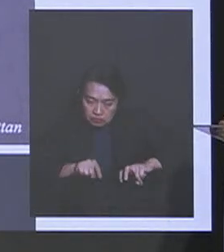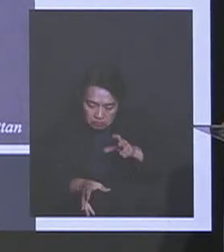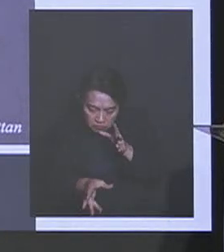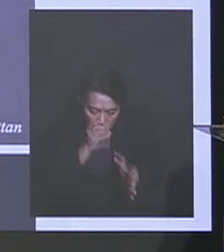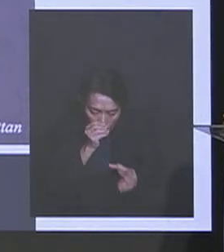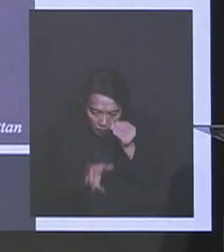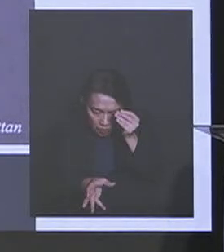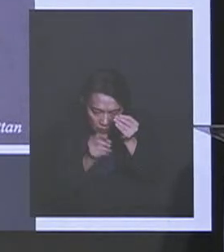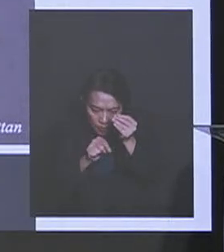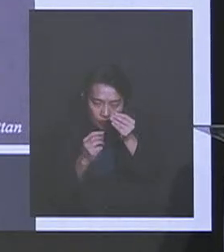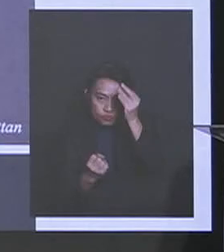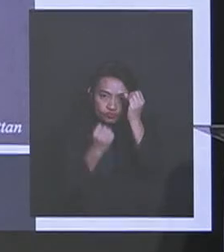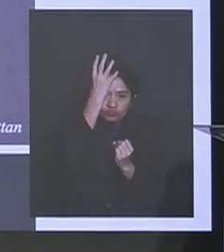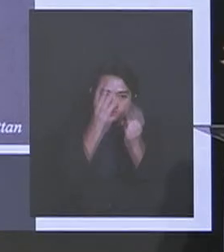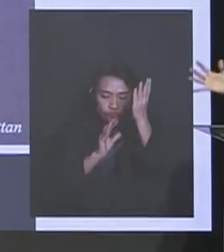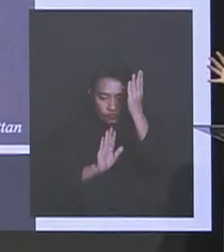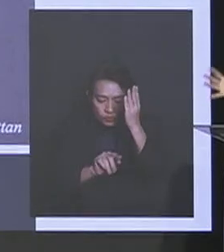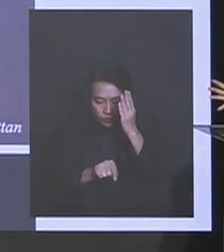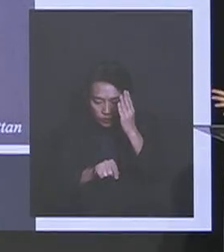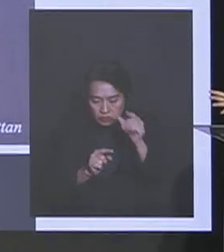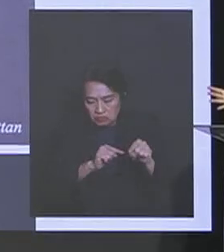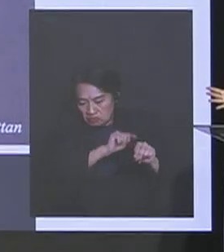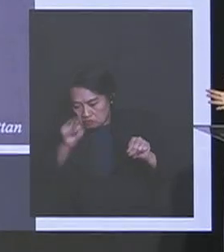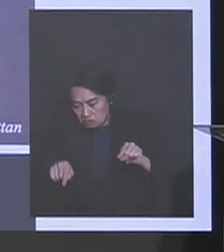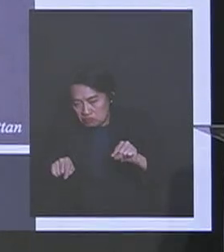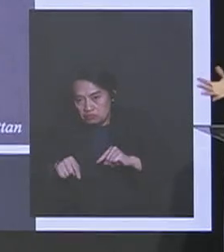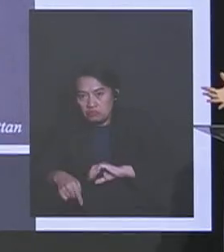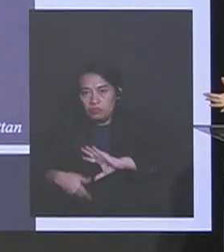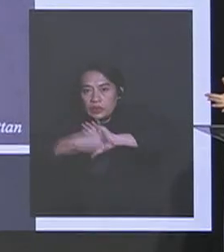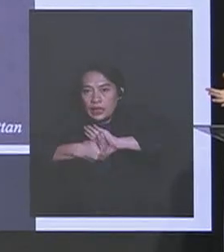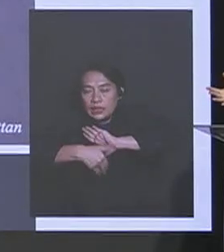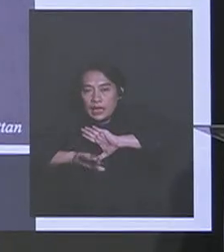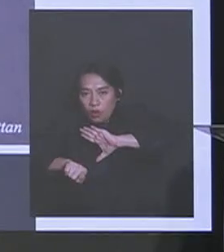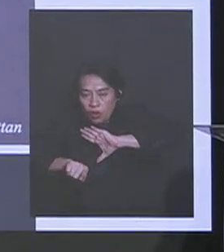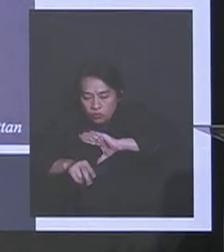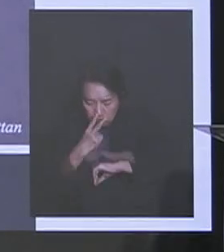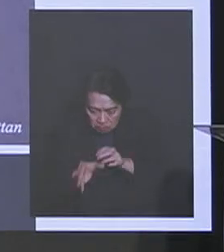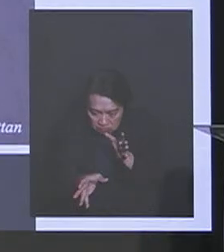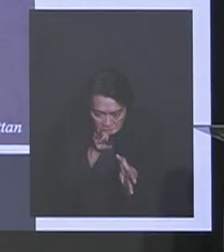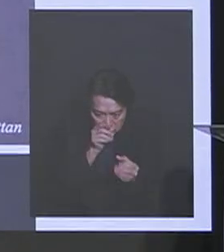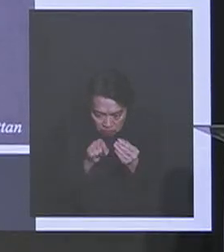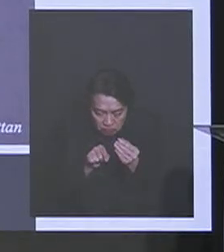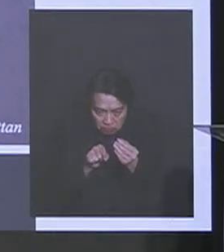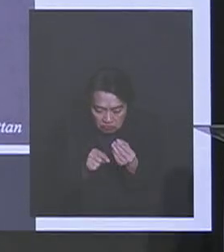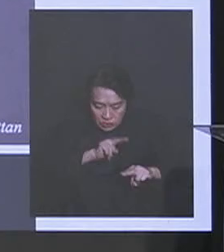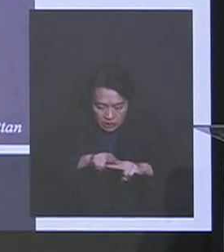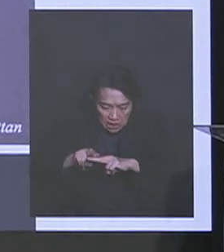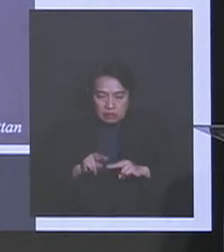Lower Manhattan, and didn't find a single bench on the entire length of Broadway. There's nowhere for anybody to sit.